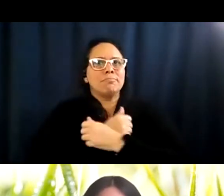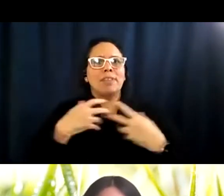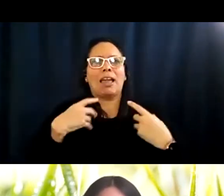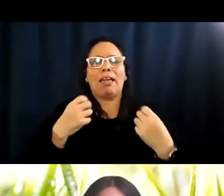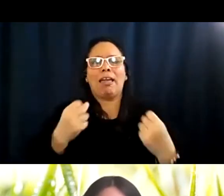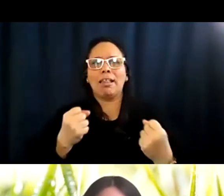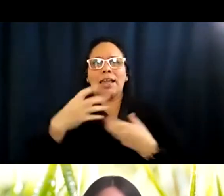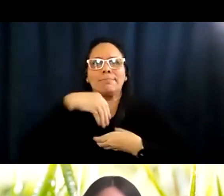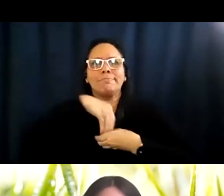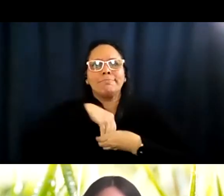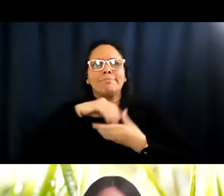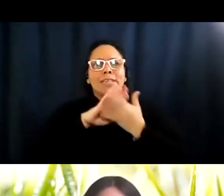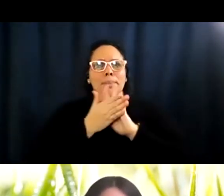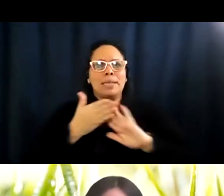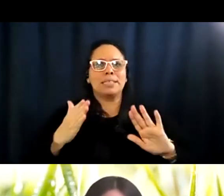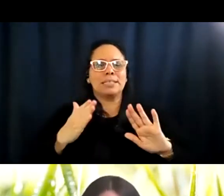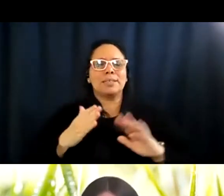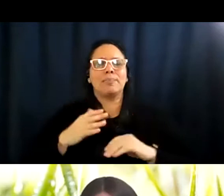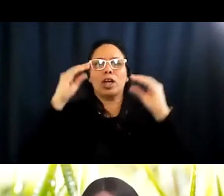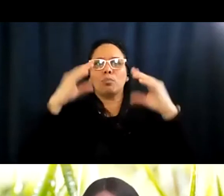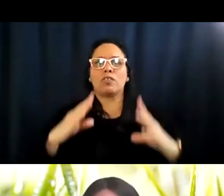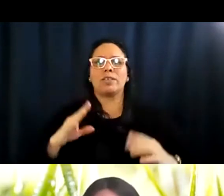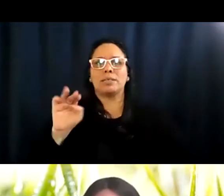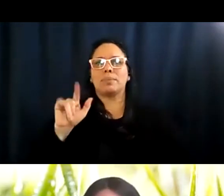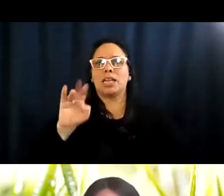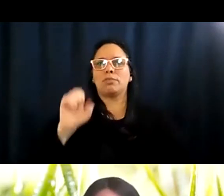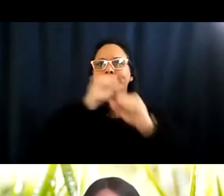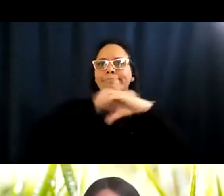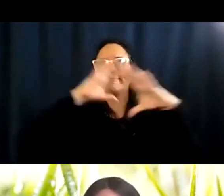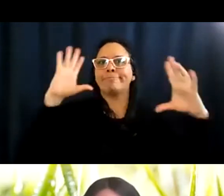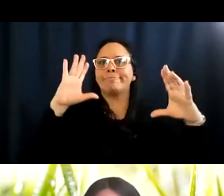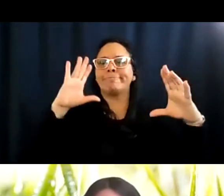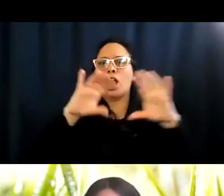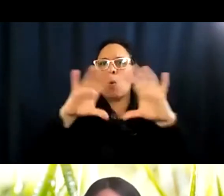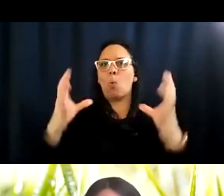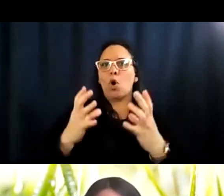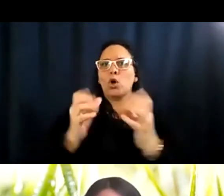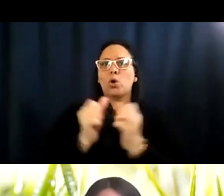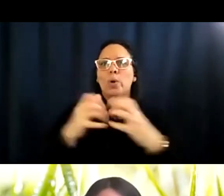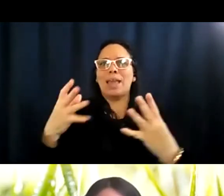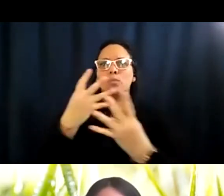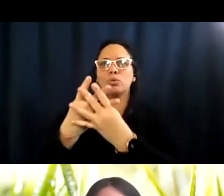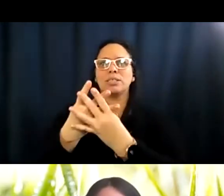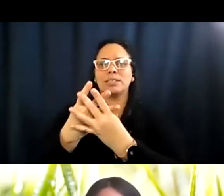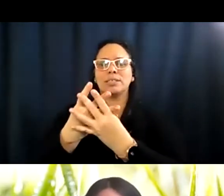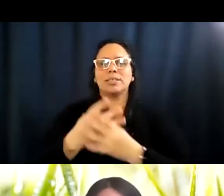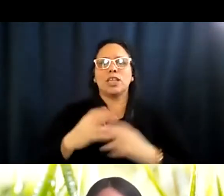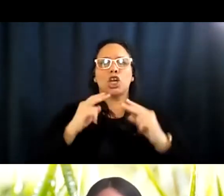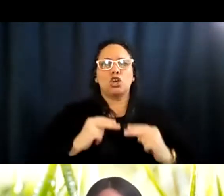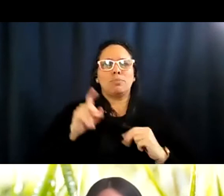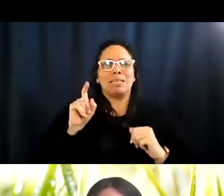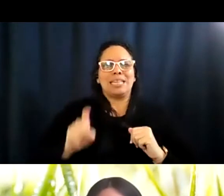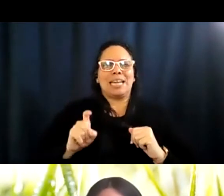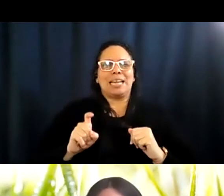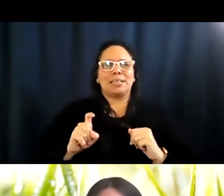finding inner peace. Professor Malone envisions a world without prisons, a world where human needs are more important than profit, a